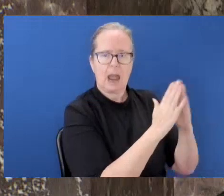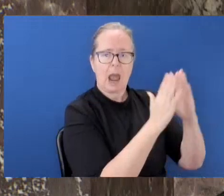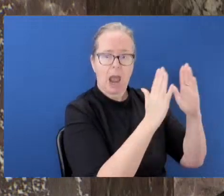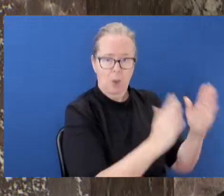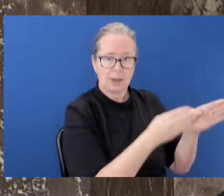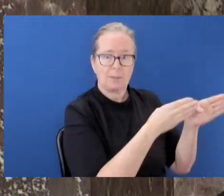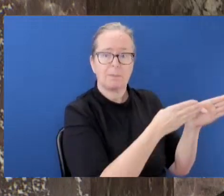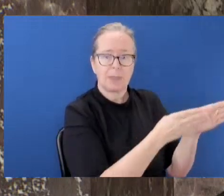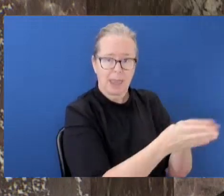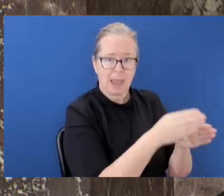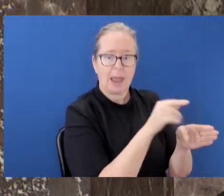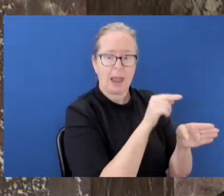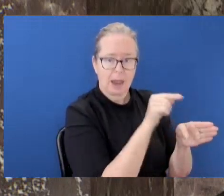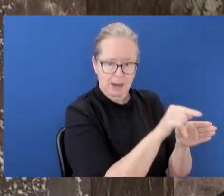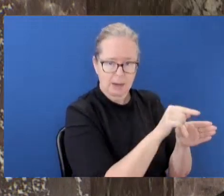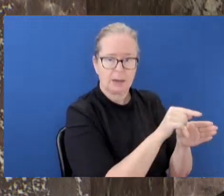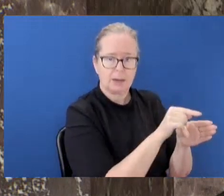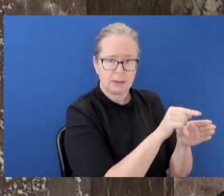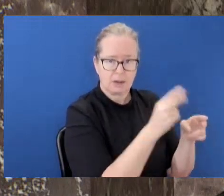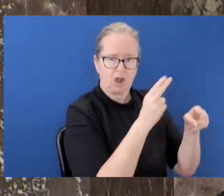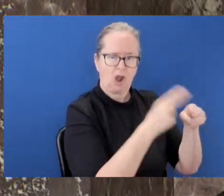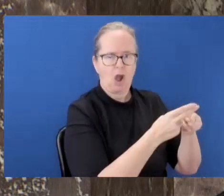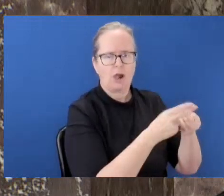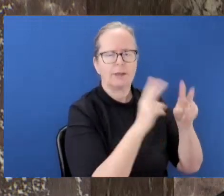Members, Honourable Speaker.